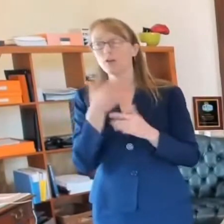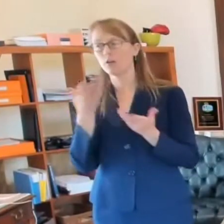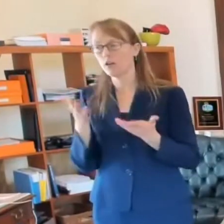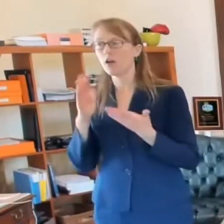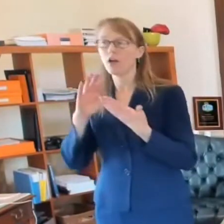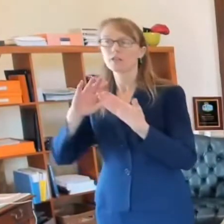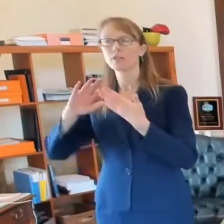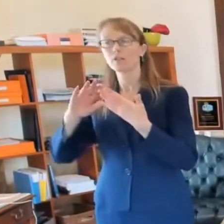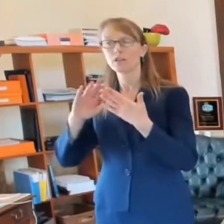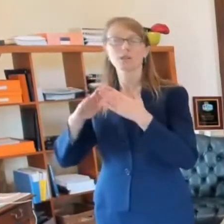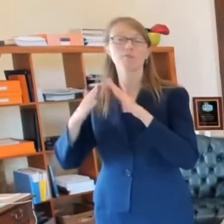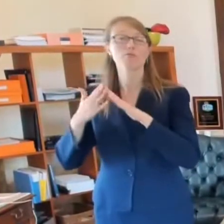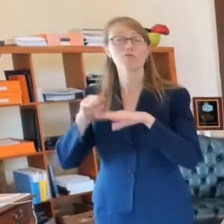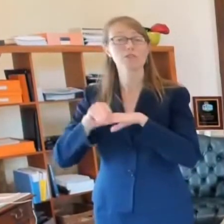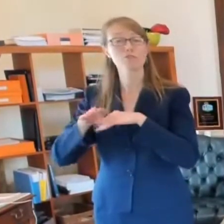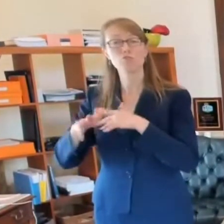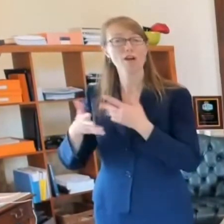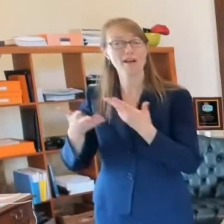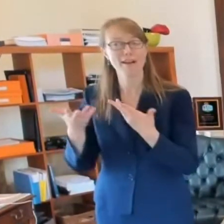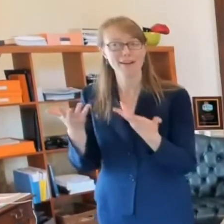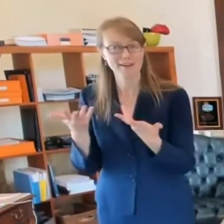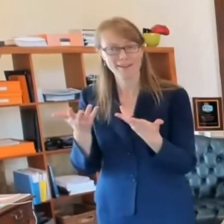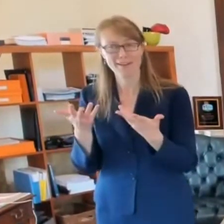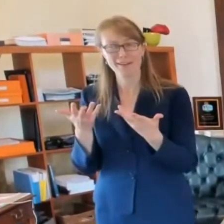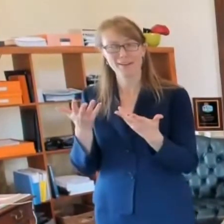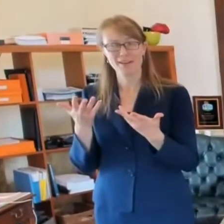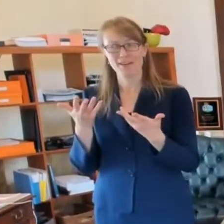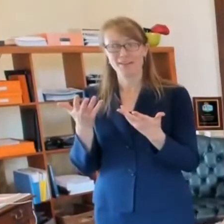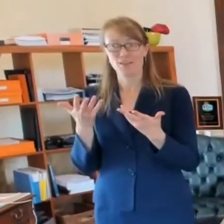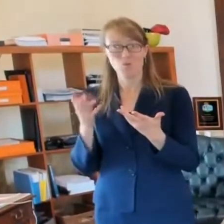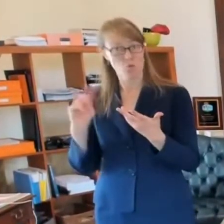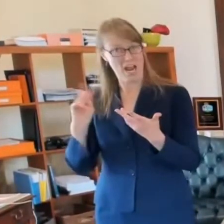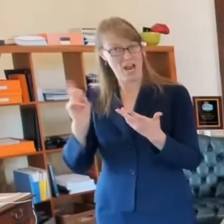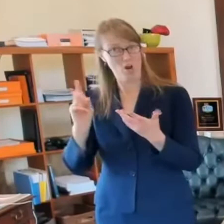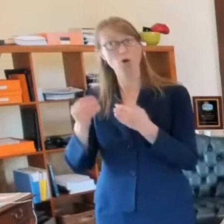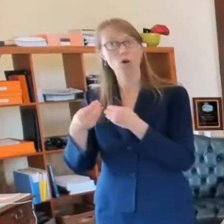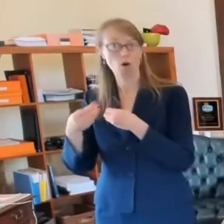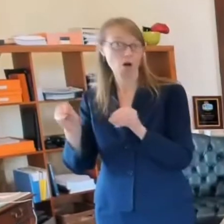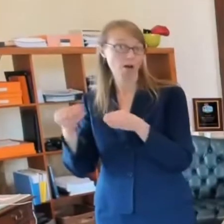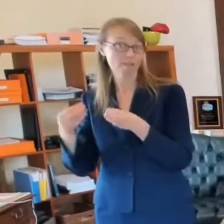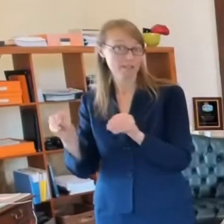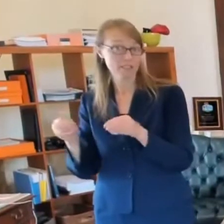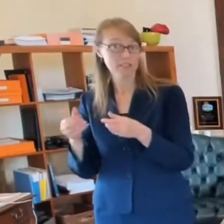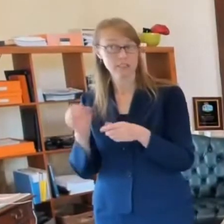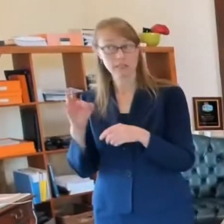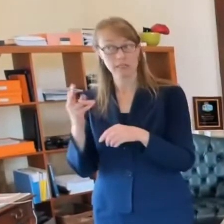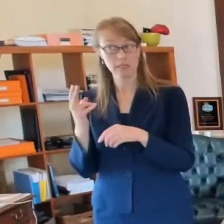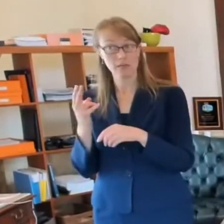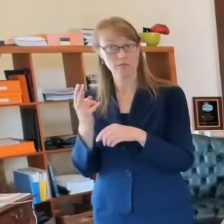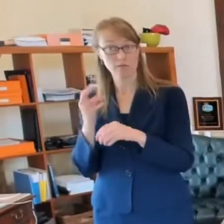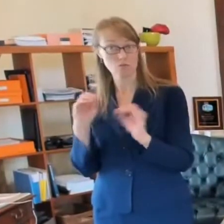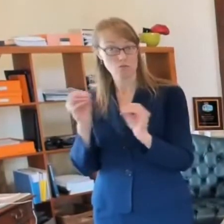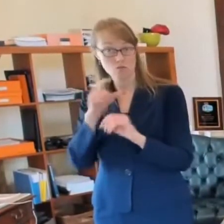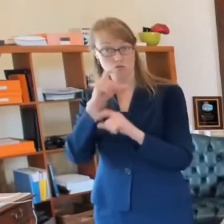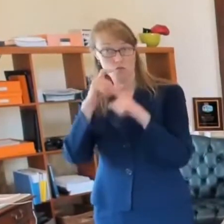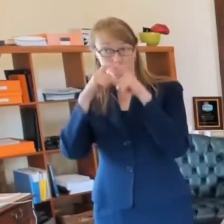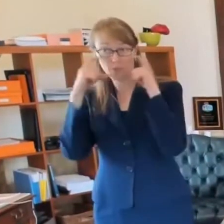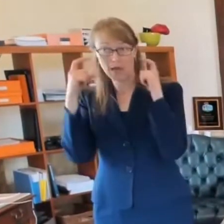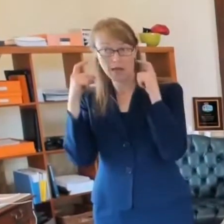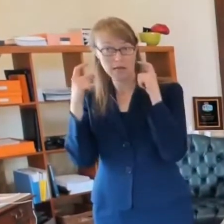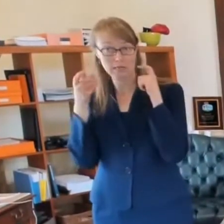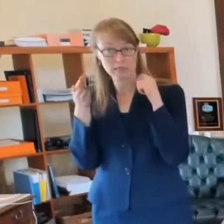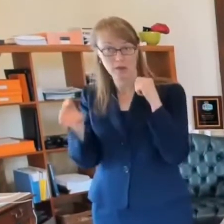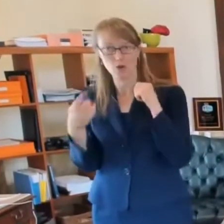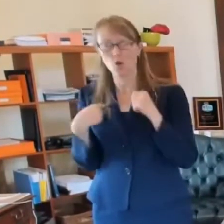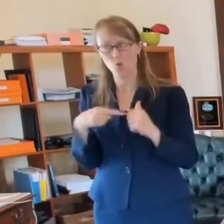spread at the office. People aren't wearing their mask, but you know, we always wear masks here in the office. And